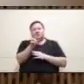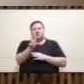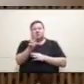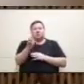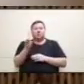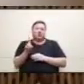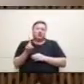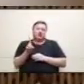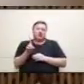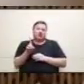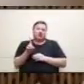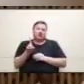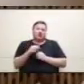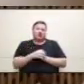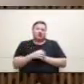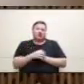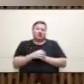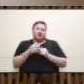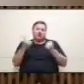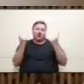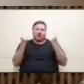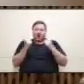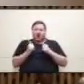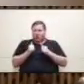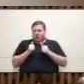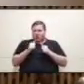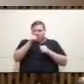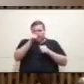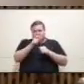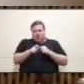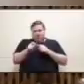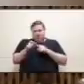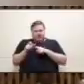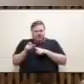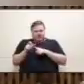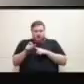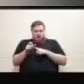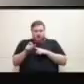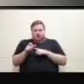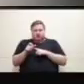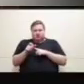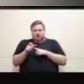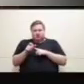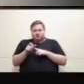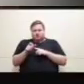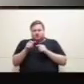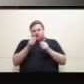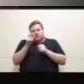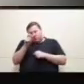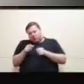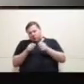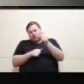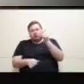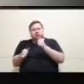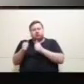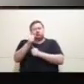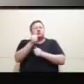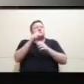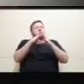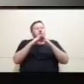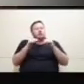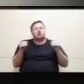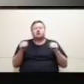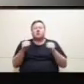62D, accounting officer has a responsibility to prevent fruitless and wasteful